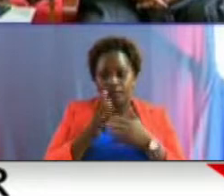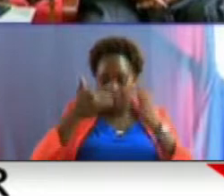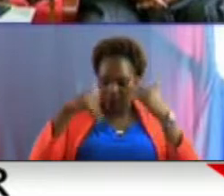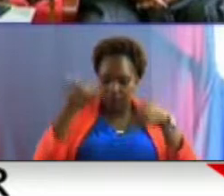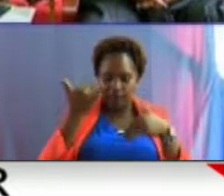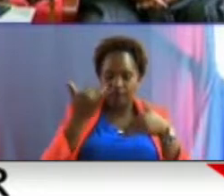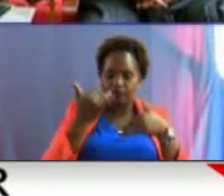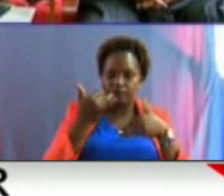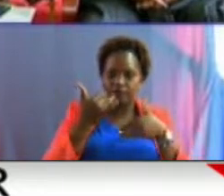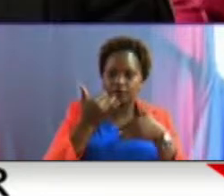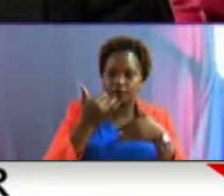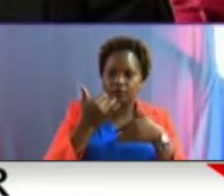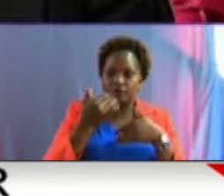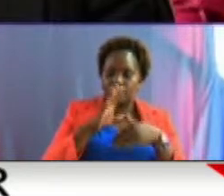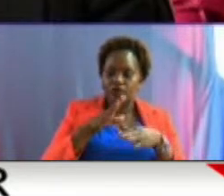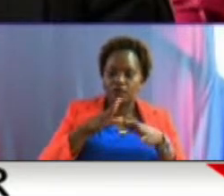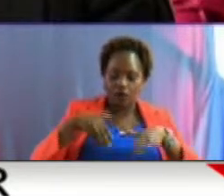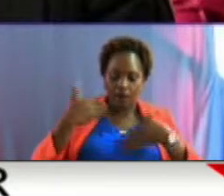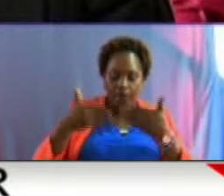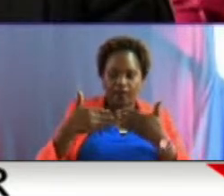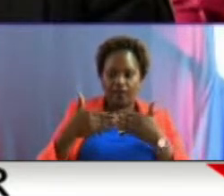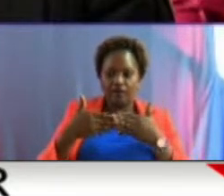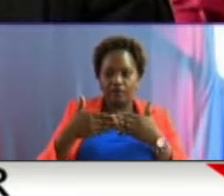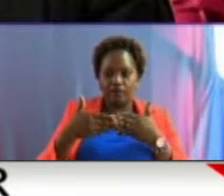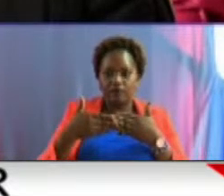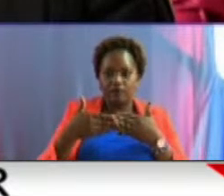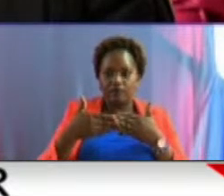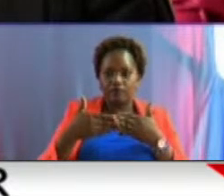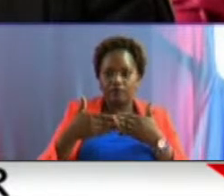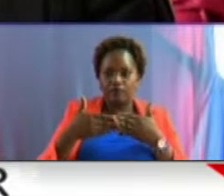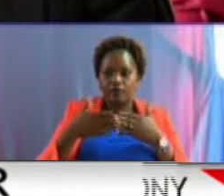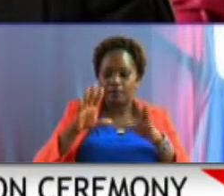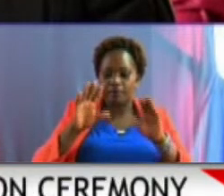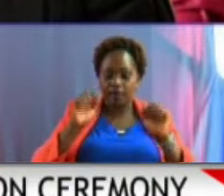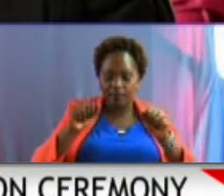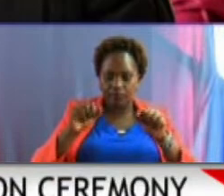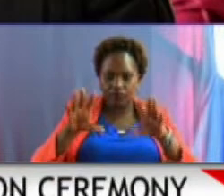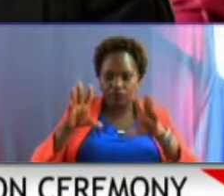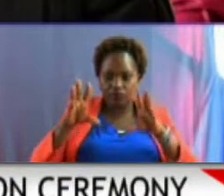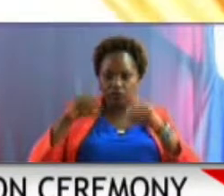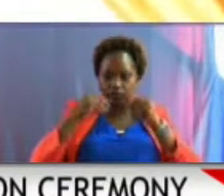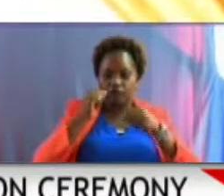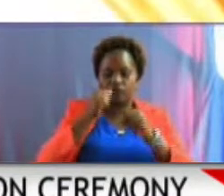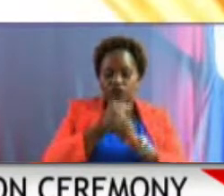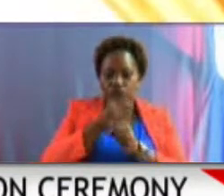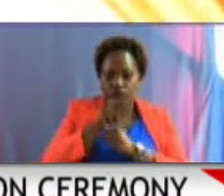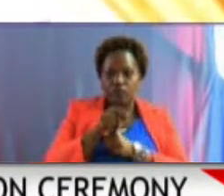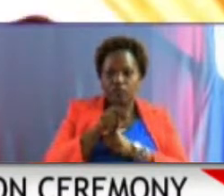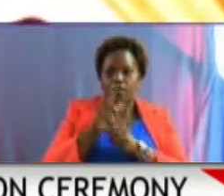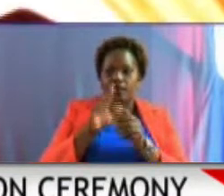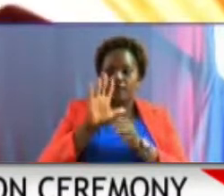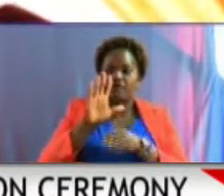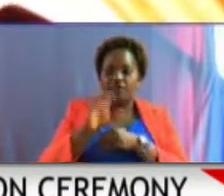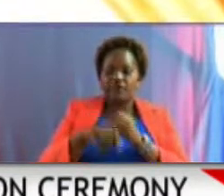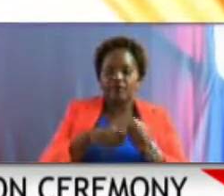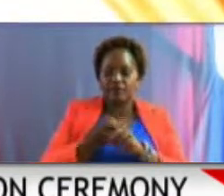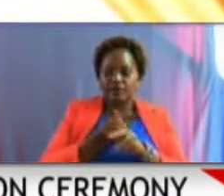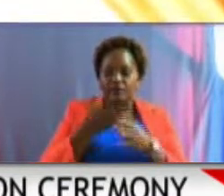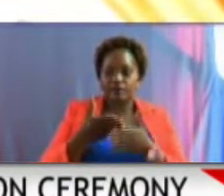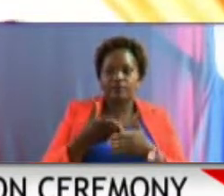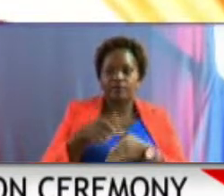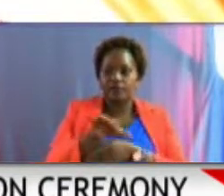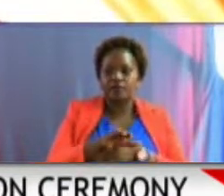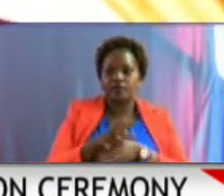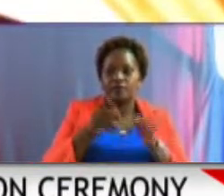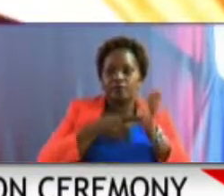professional. In your behavior, be reputable. If you do that, then 5 years from now, this degree will